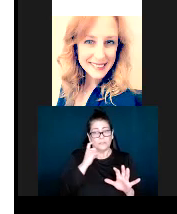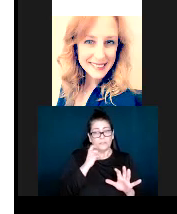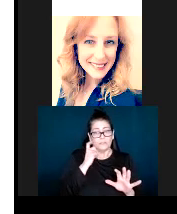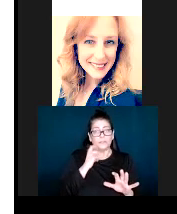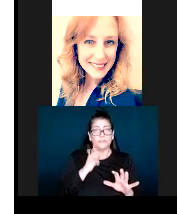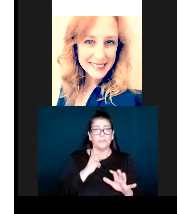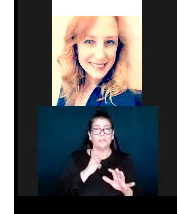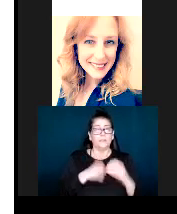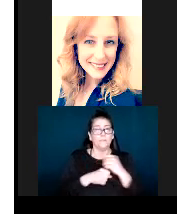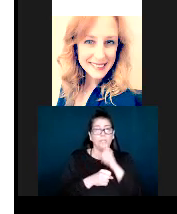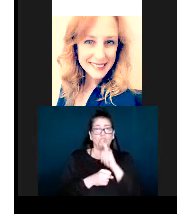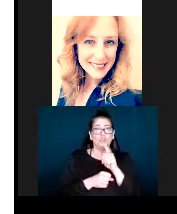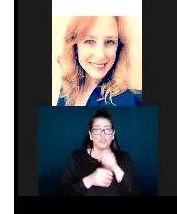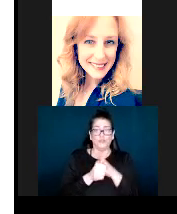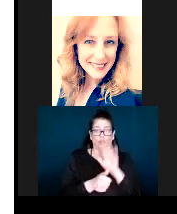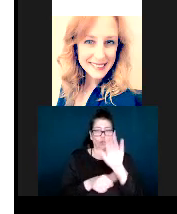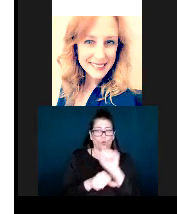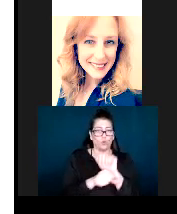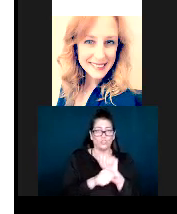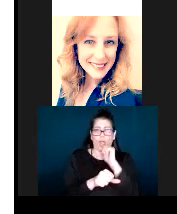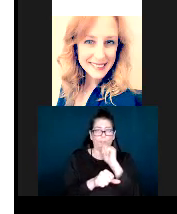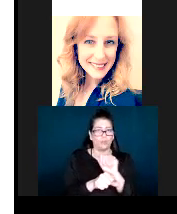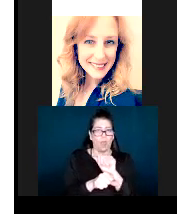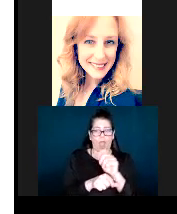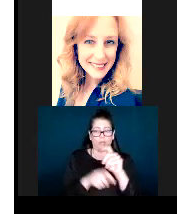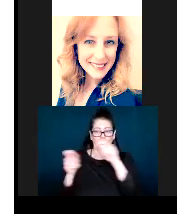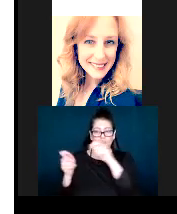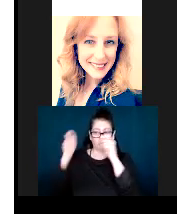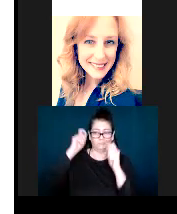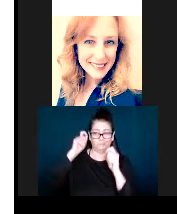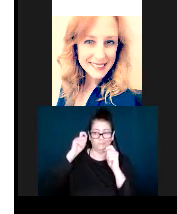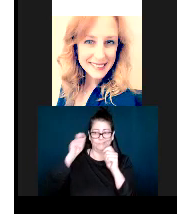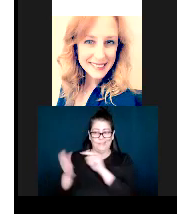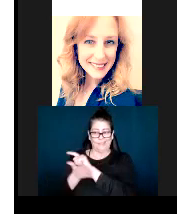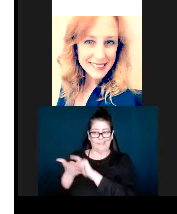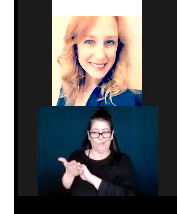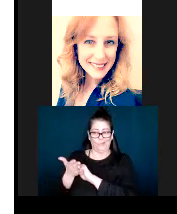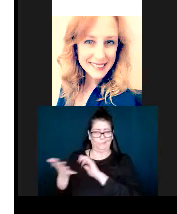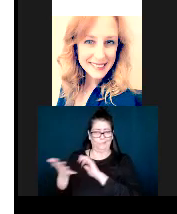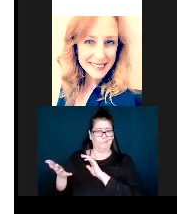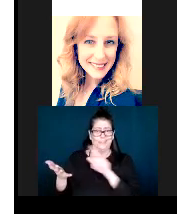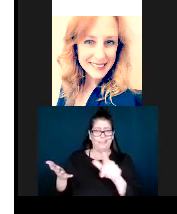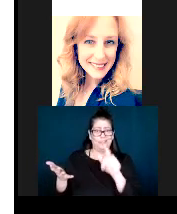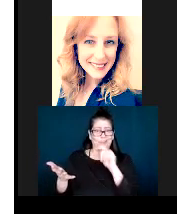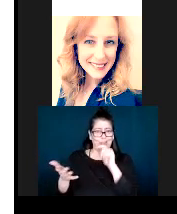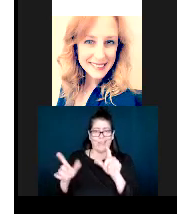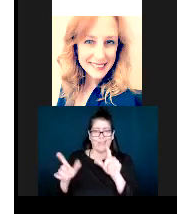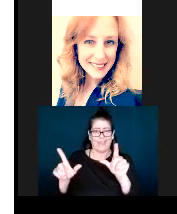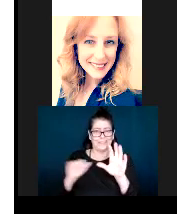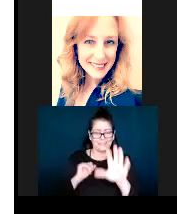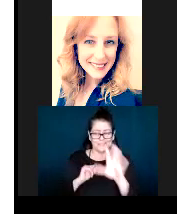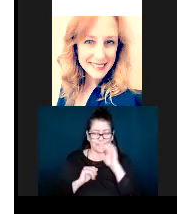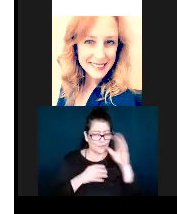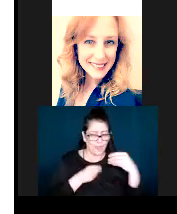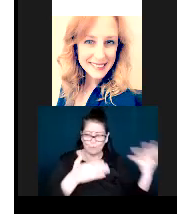what advocates are doing. So you are not engaging in the unauthorized practice of law. You're not giving them legal advice. You're